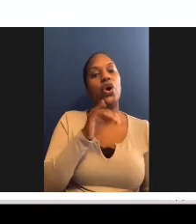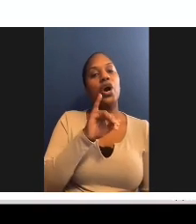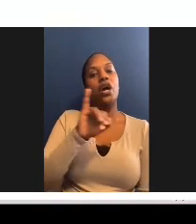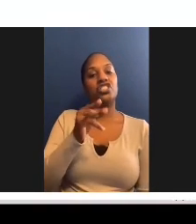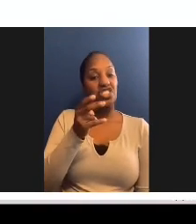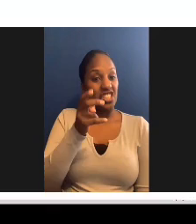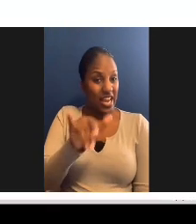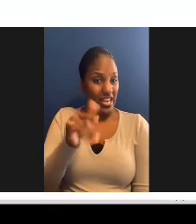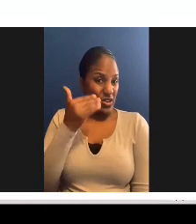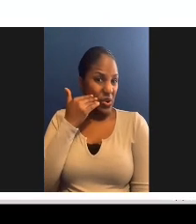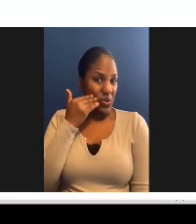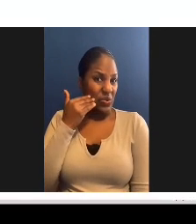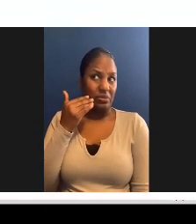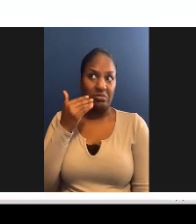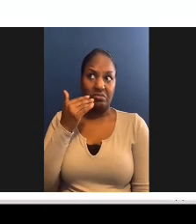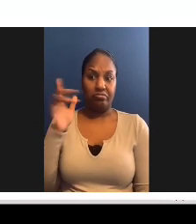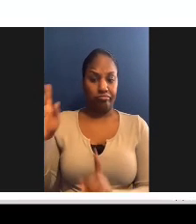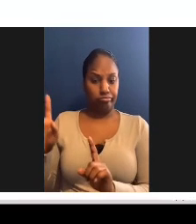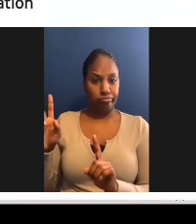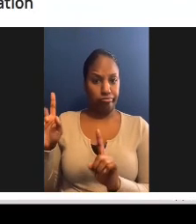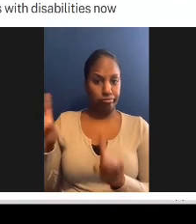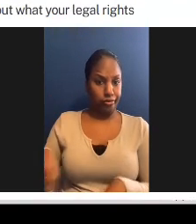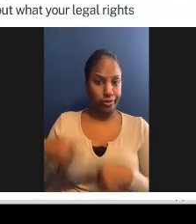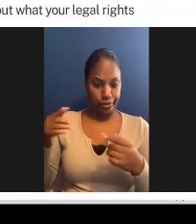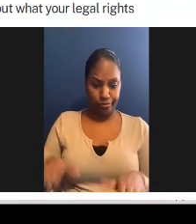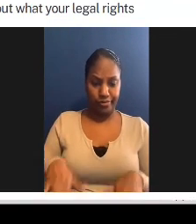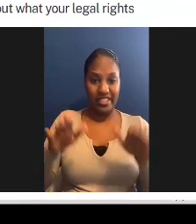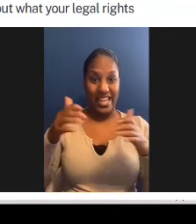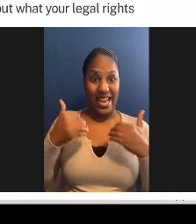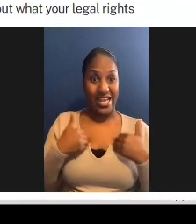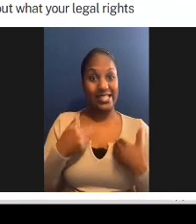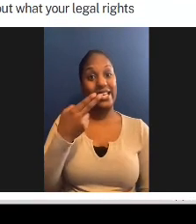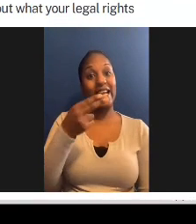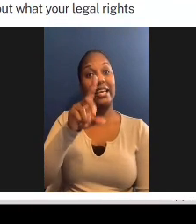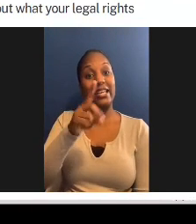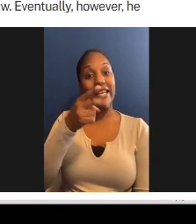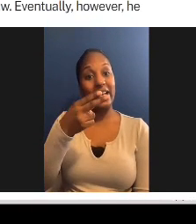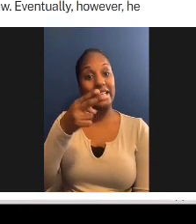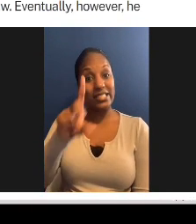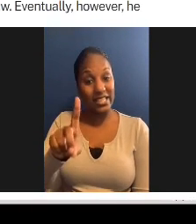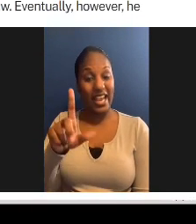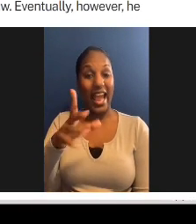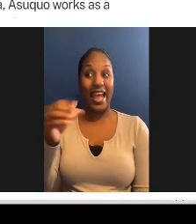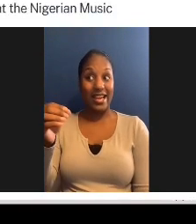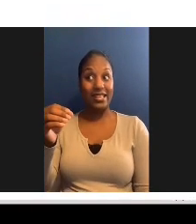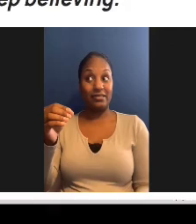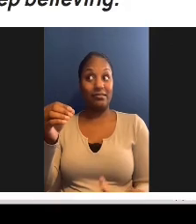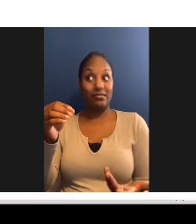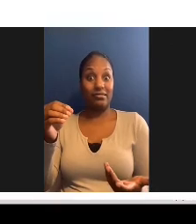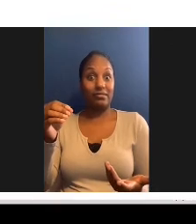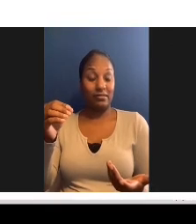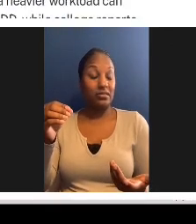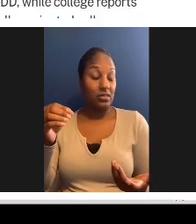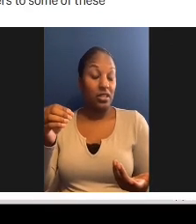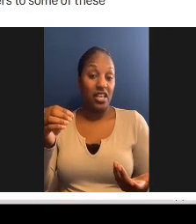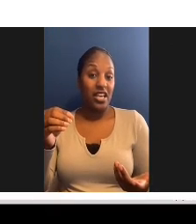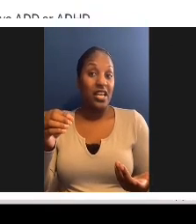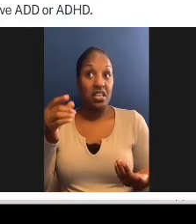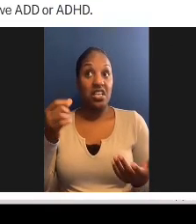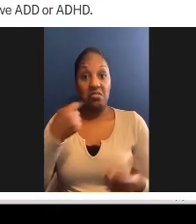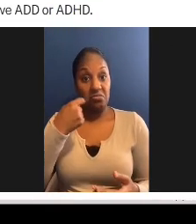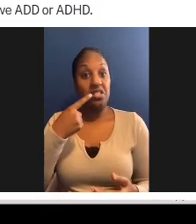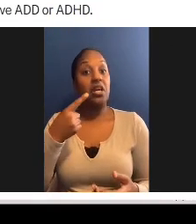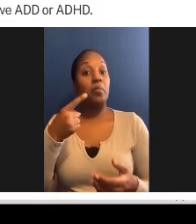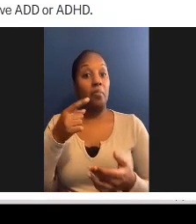whole life that he's he's ADHD and he knows he takes medication for it, but he really may not know a whole lot about that.